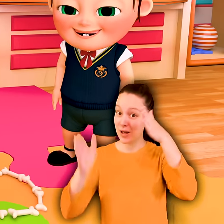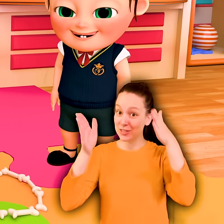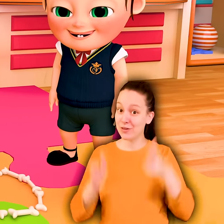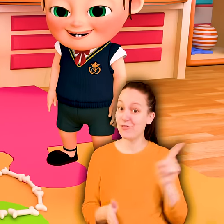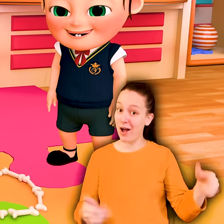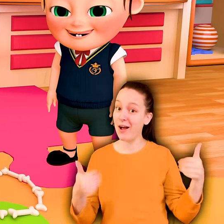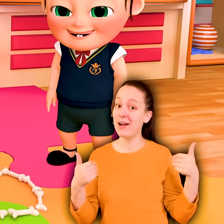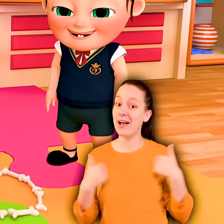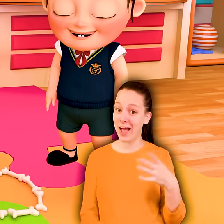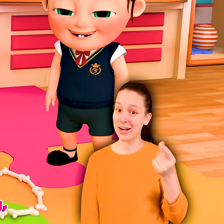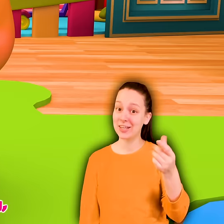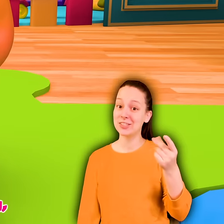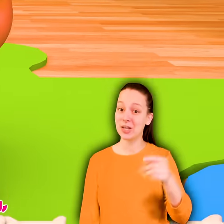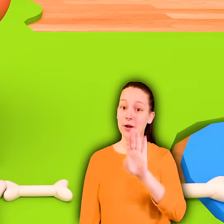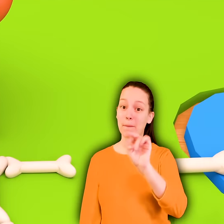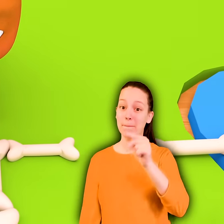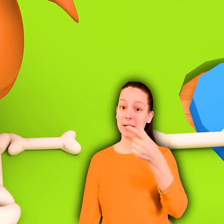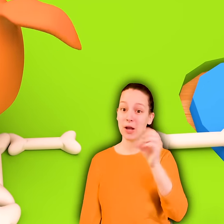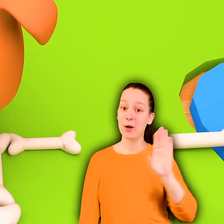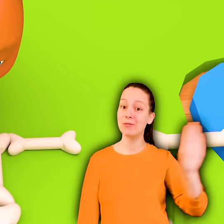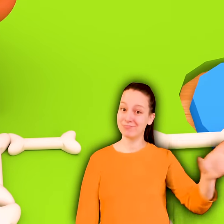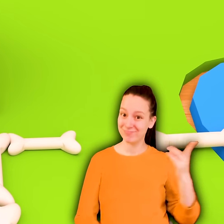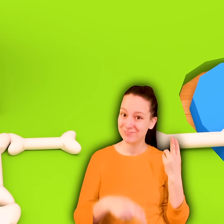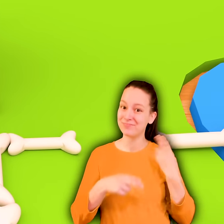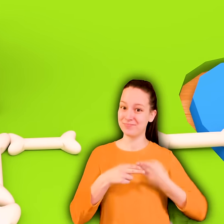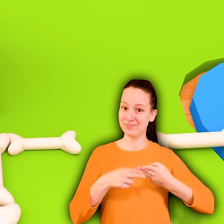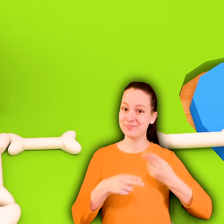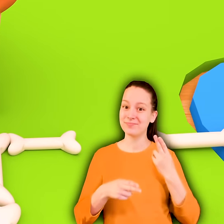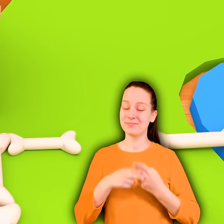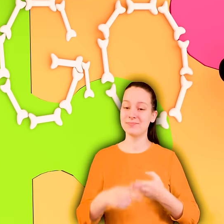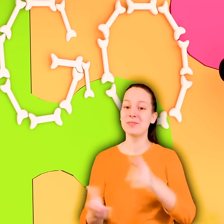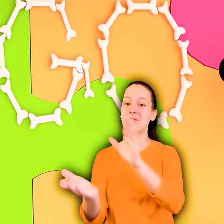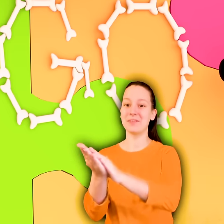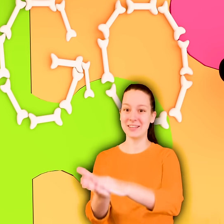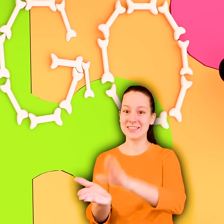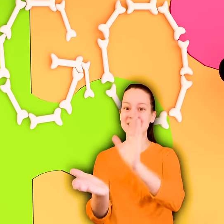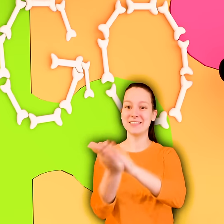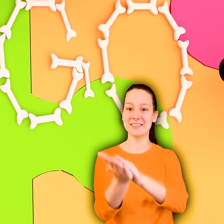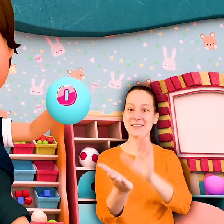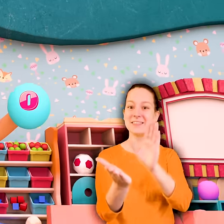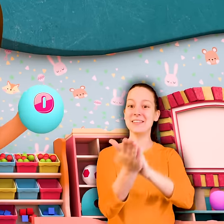there was a farmer who had a dog and bingo was his name-o